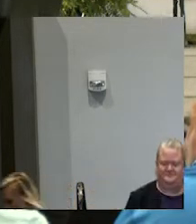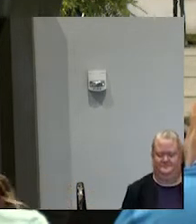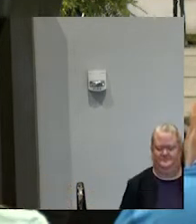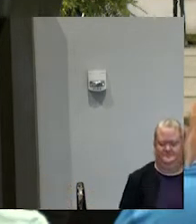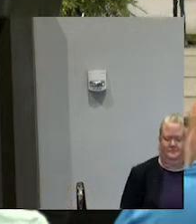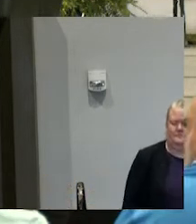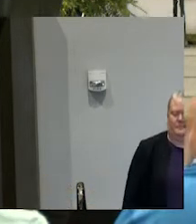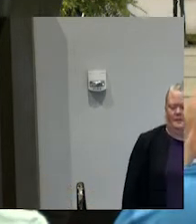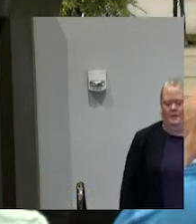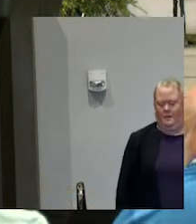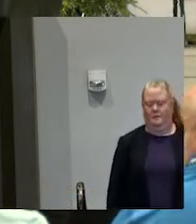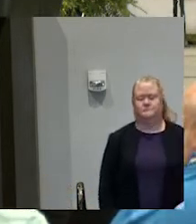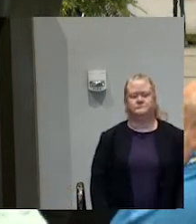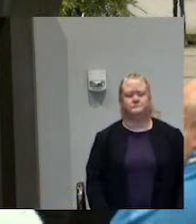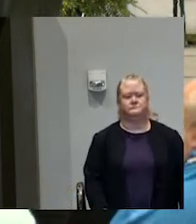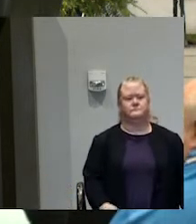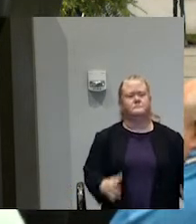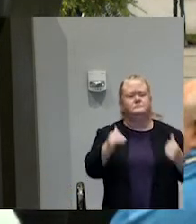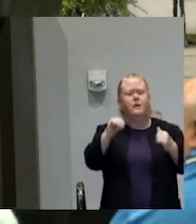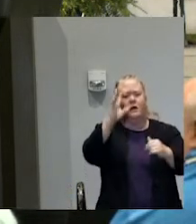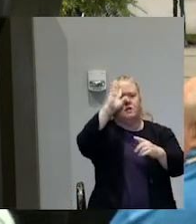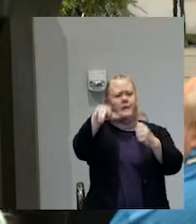think of yourselves like that?